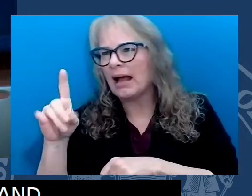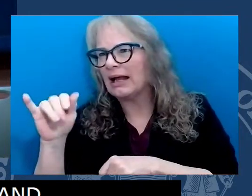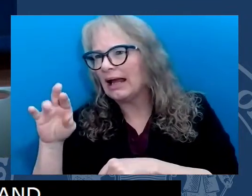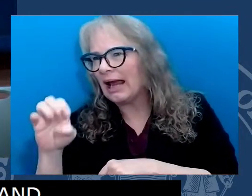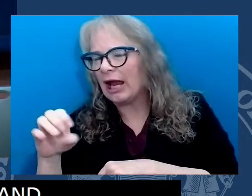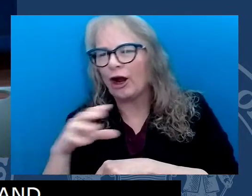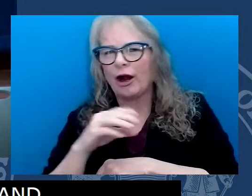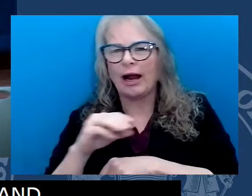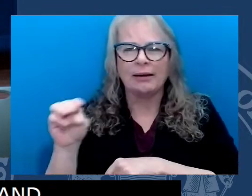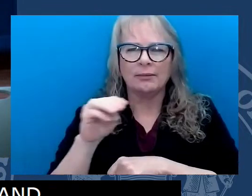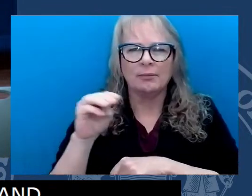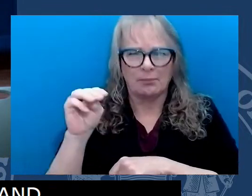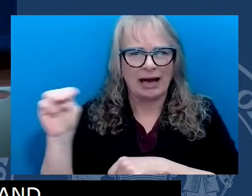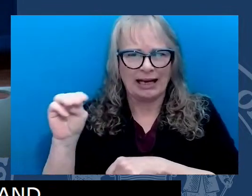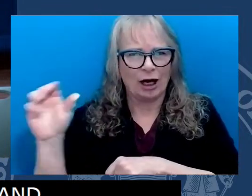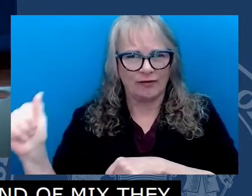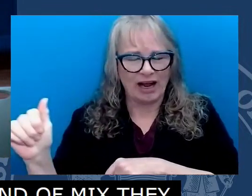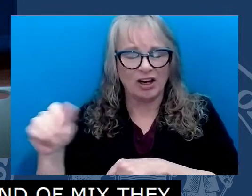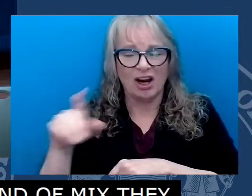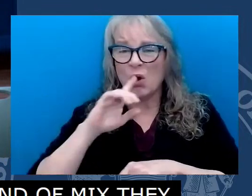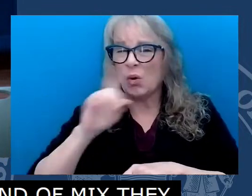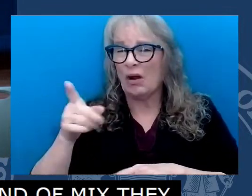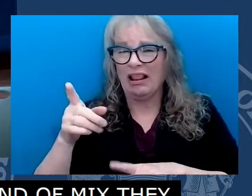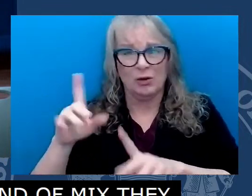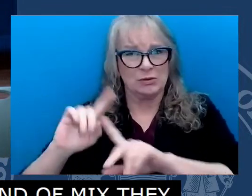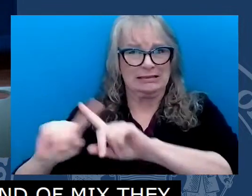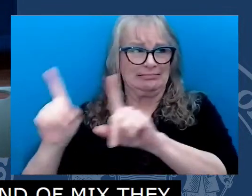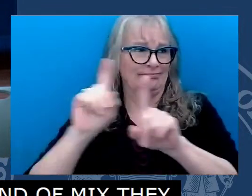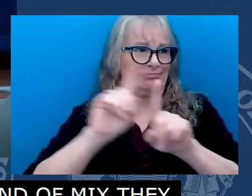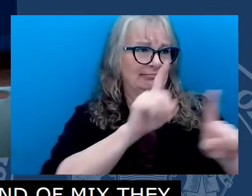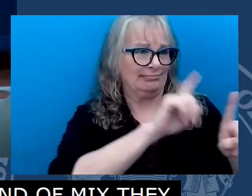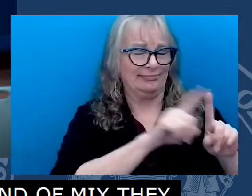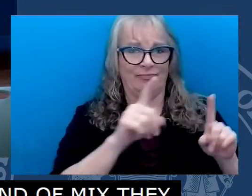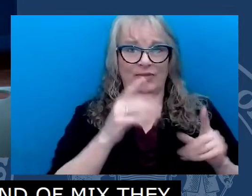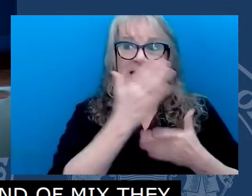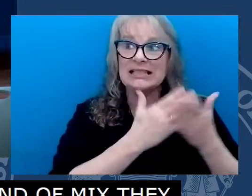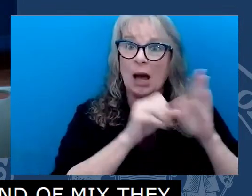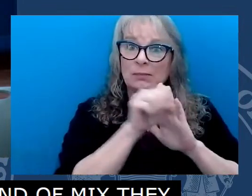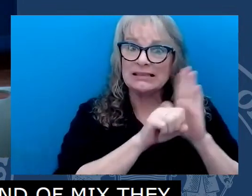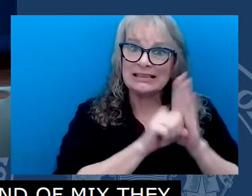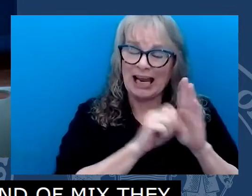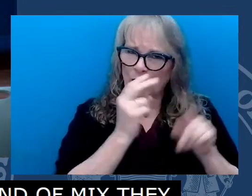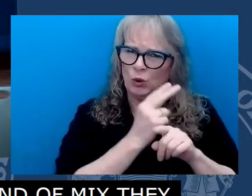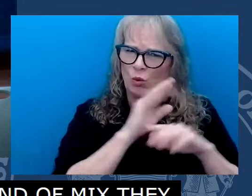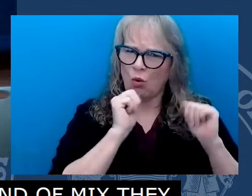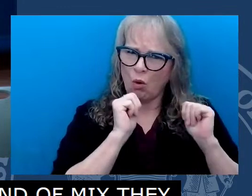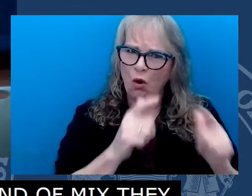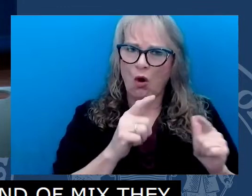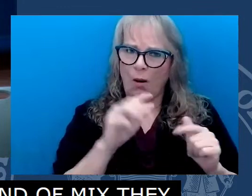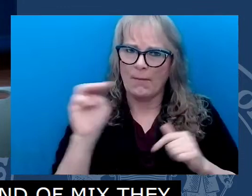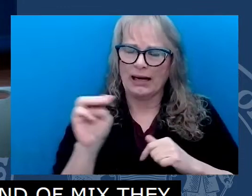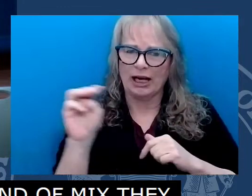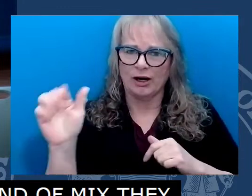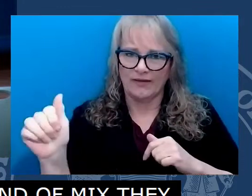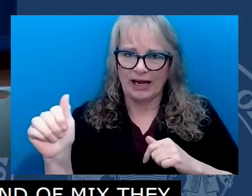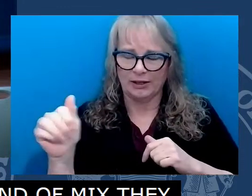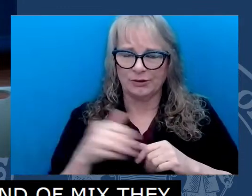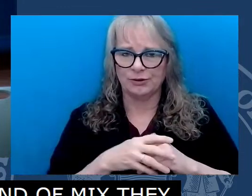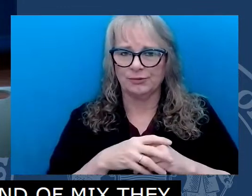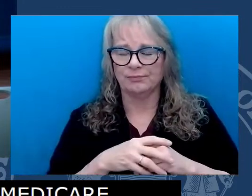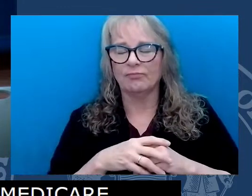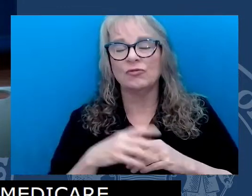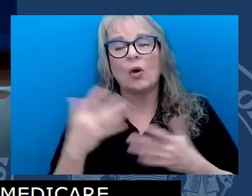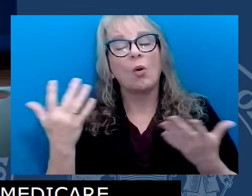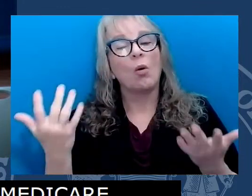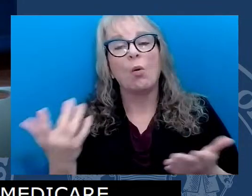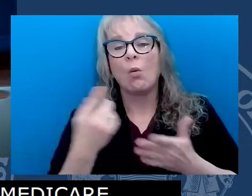And it was kind of all over the map. Some states, all Medicare Advantage. And so what we're looking for